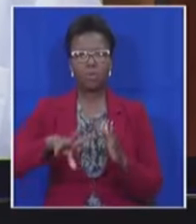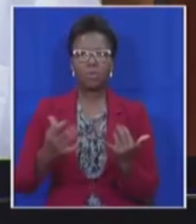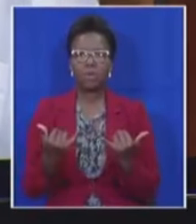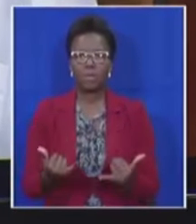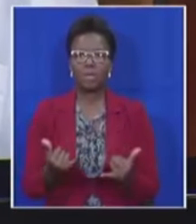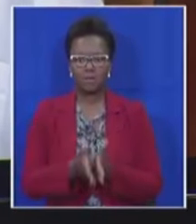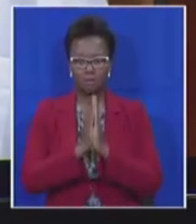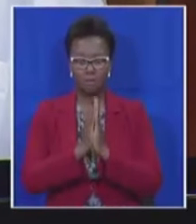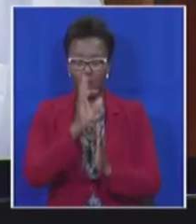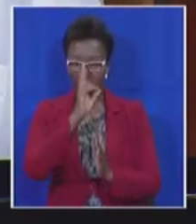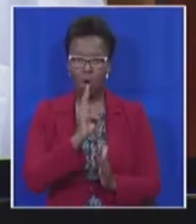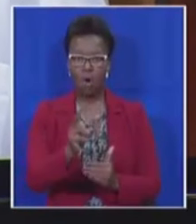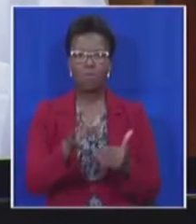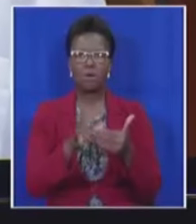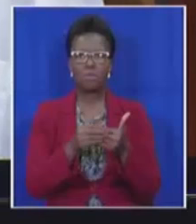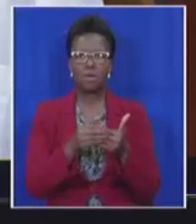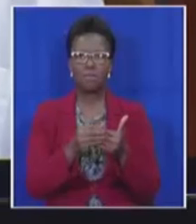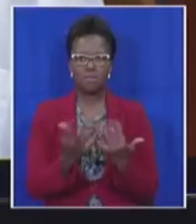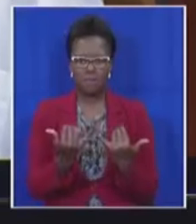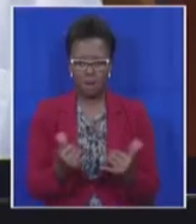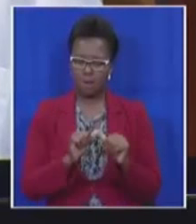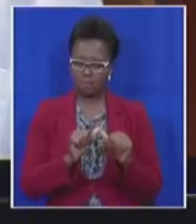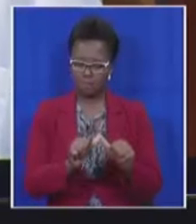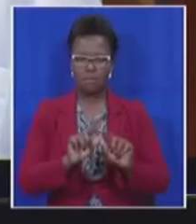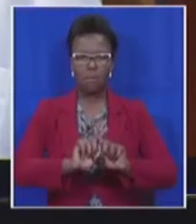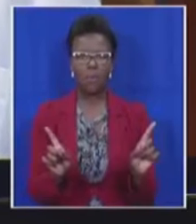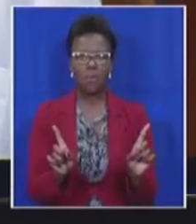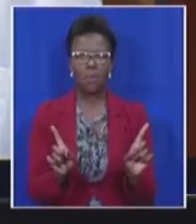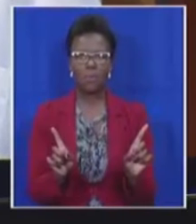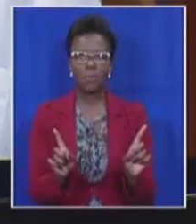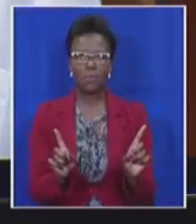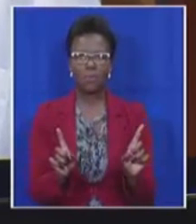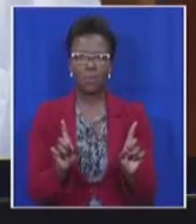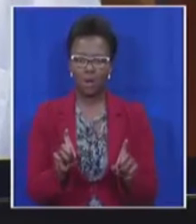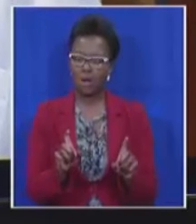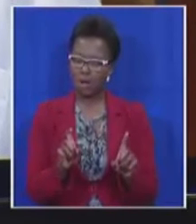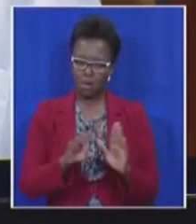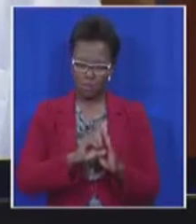Honourable Member, I'm afraid you can't proceed without withdrawing.